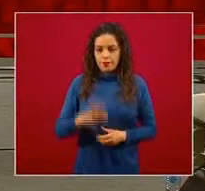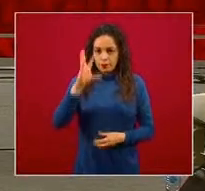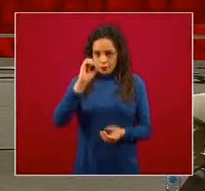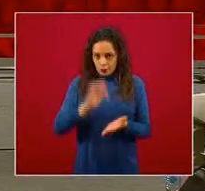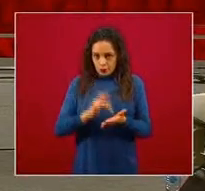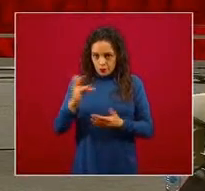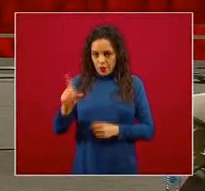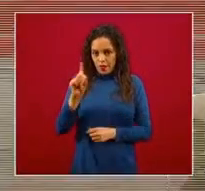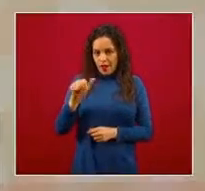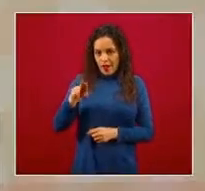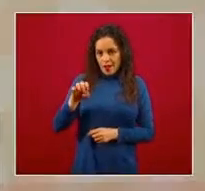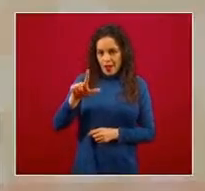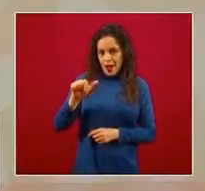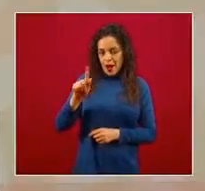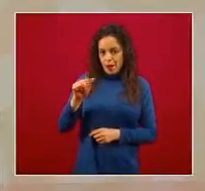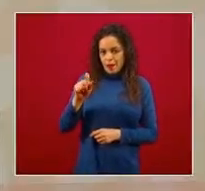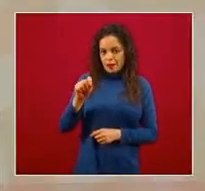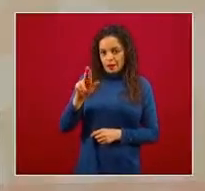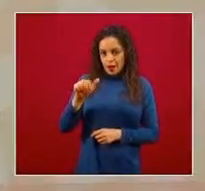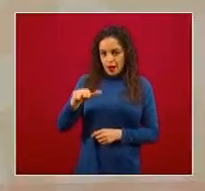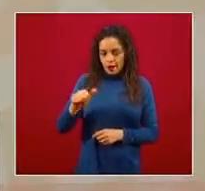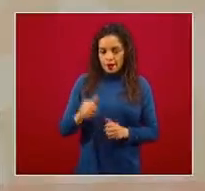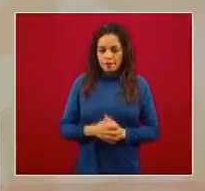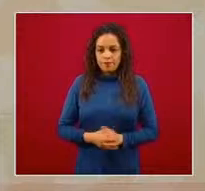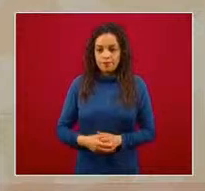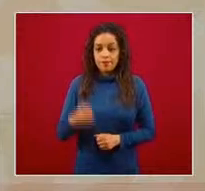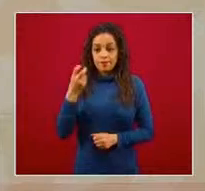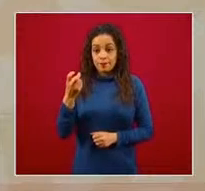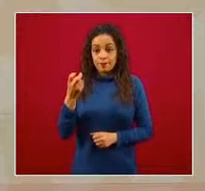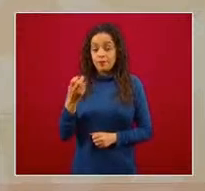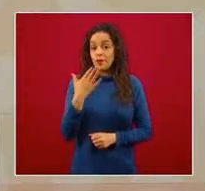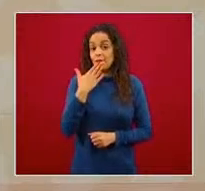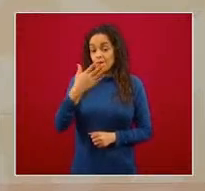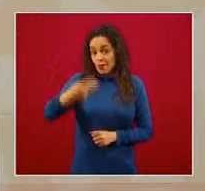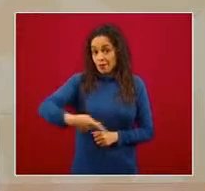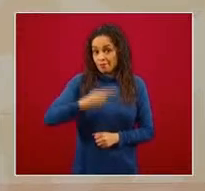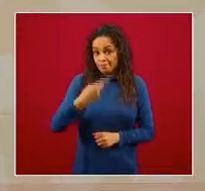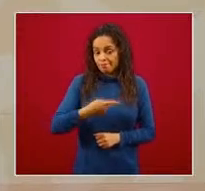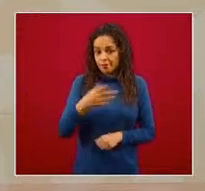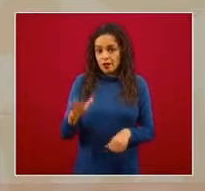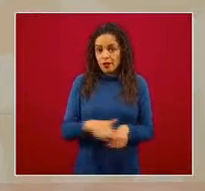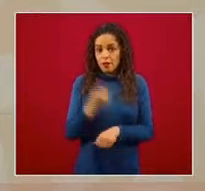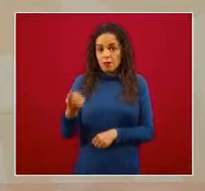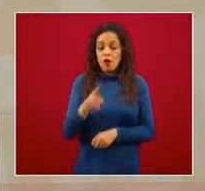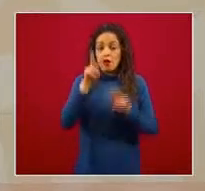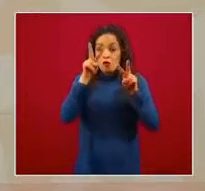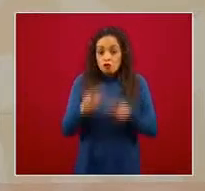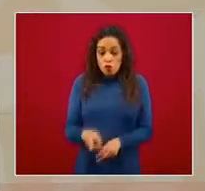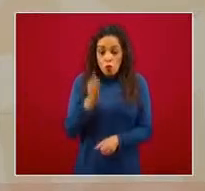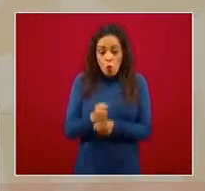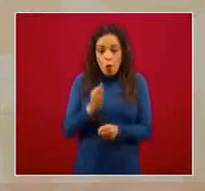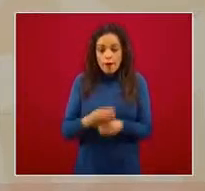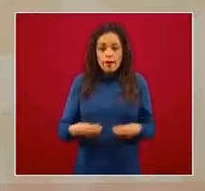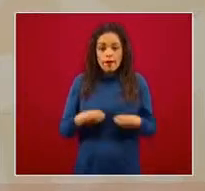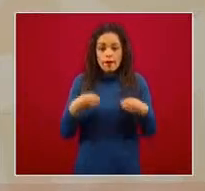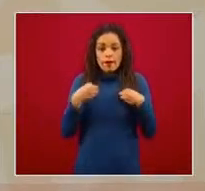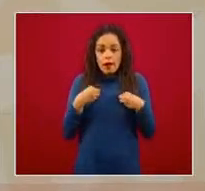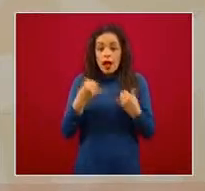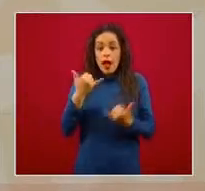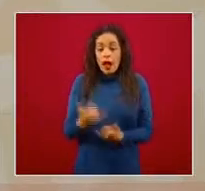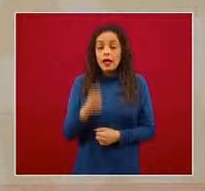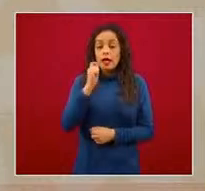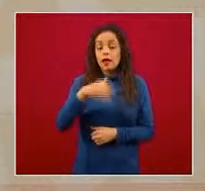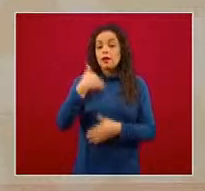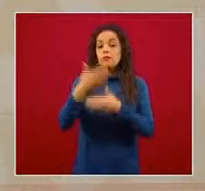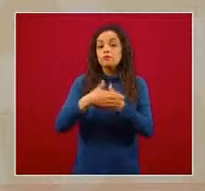Patricia. Your question is very useful because they make us focus on the reality we're all living and the expectations we